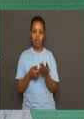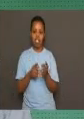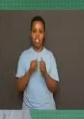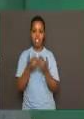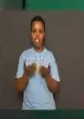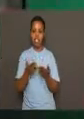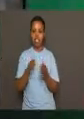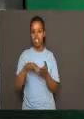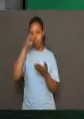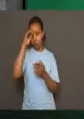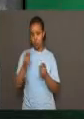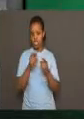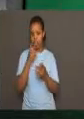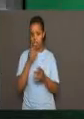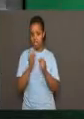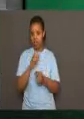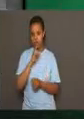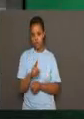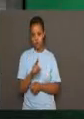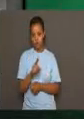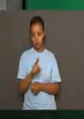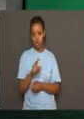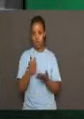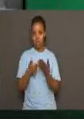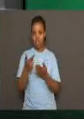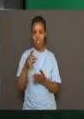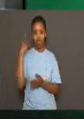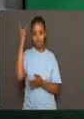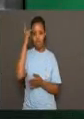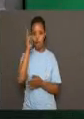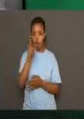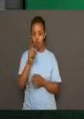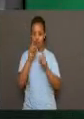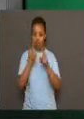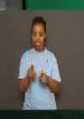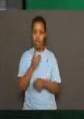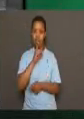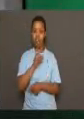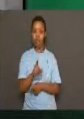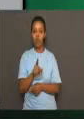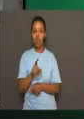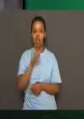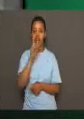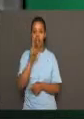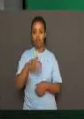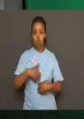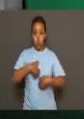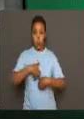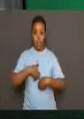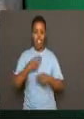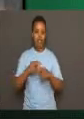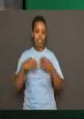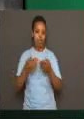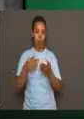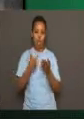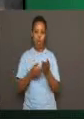learning. In one of Köhler's experiments, after a chimpanzee named Sultan